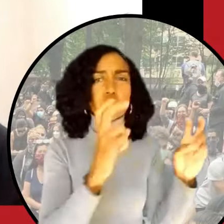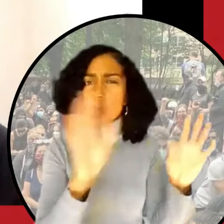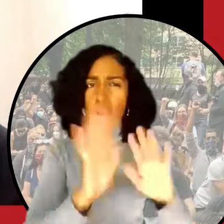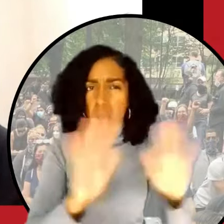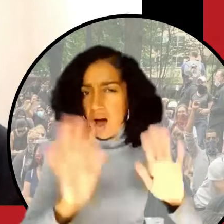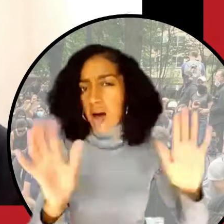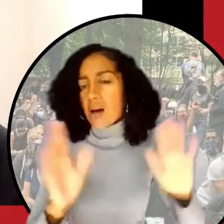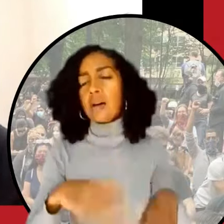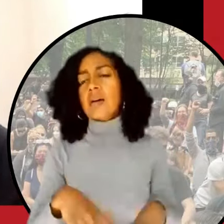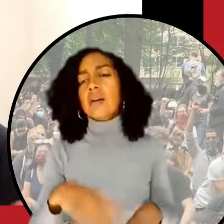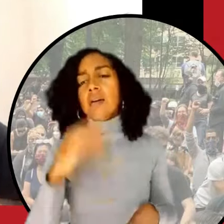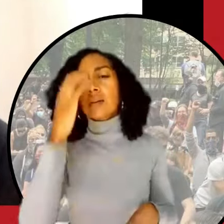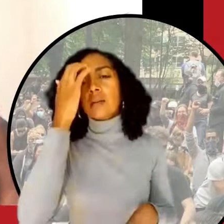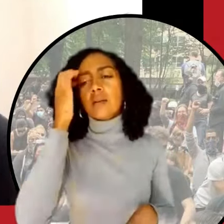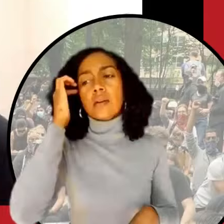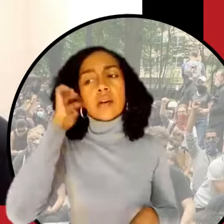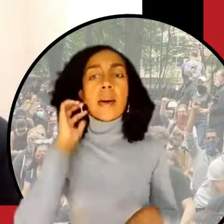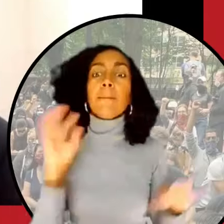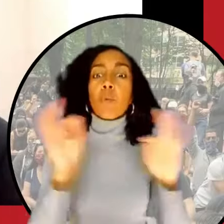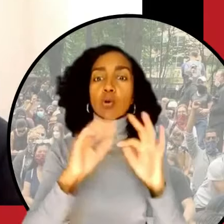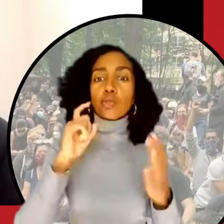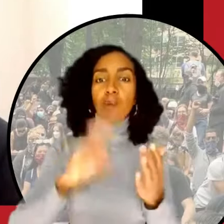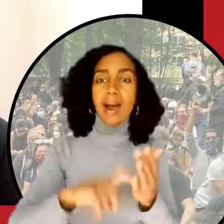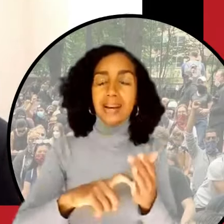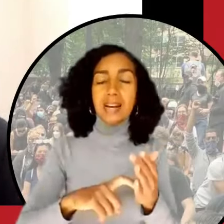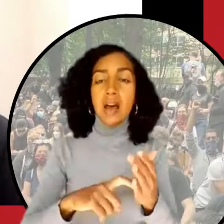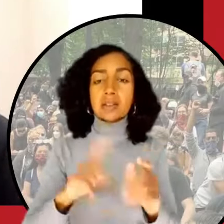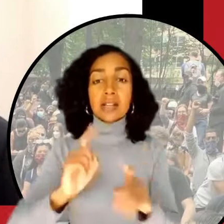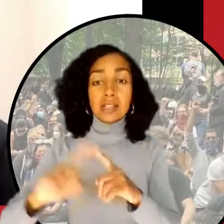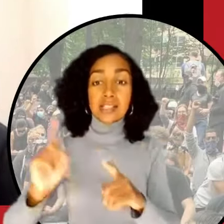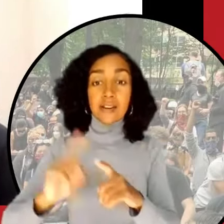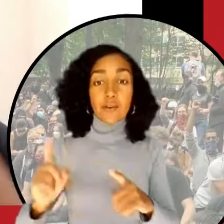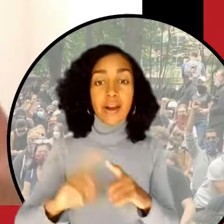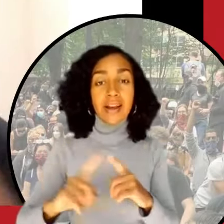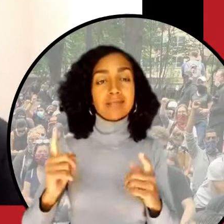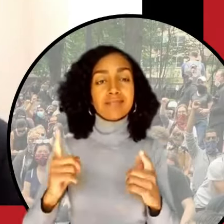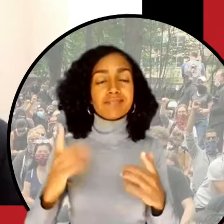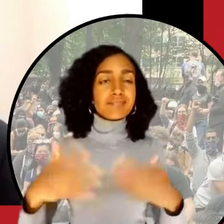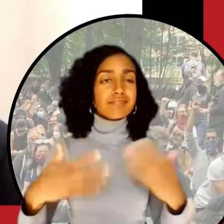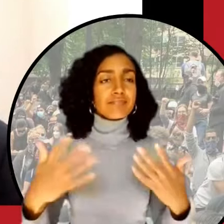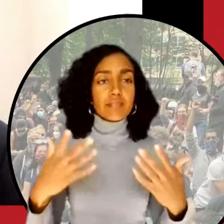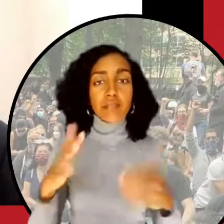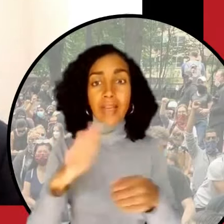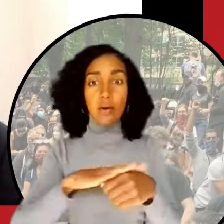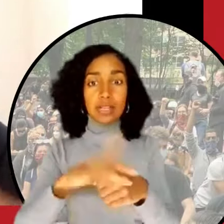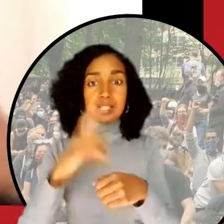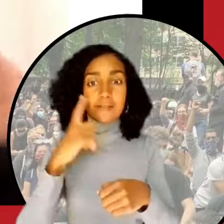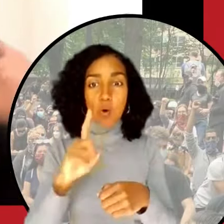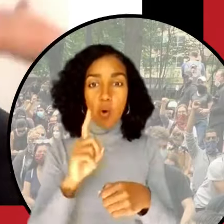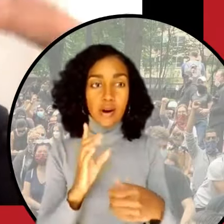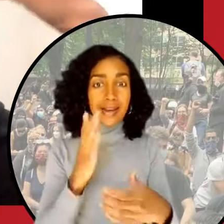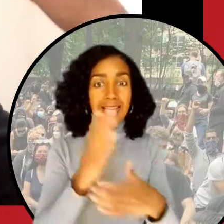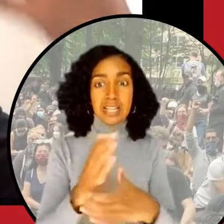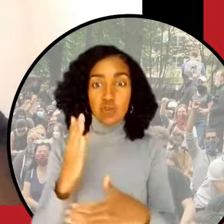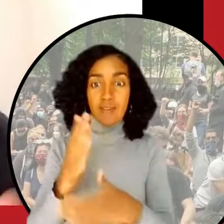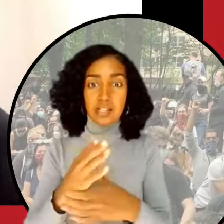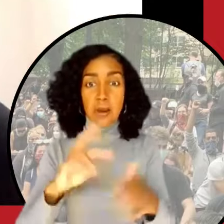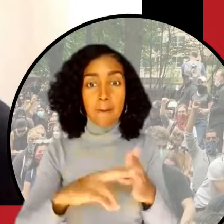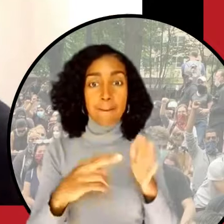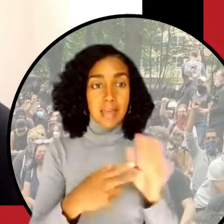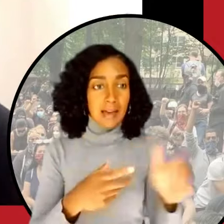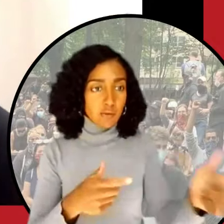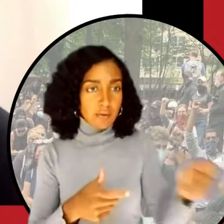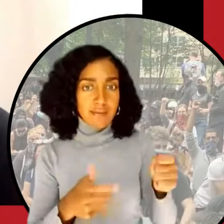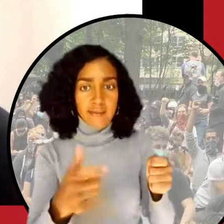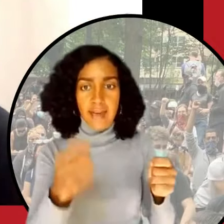of tactical intervention, other people will fill the vacuum. And when they do fill that vacuum, we will have to add the cleaning